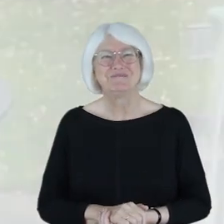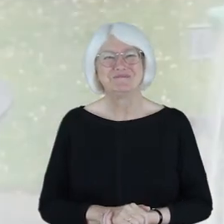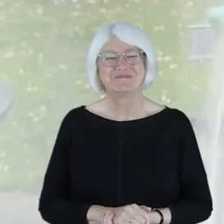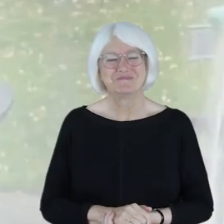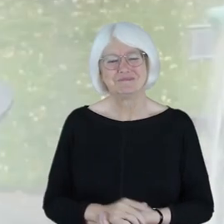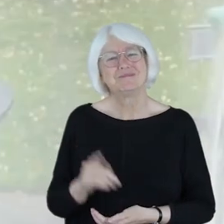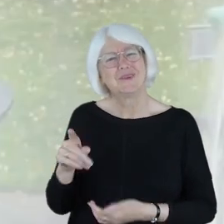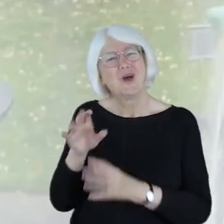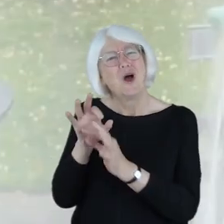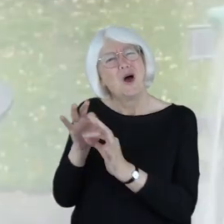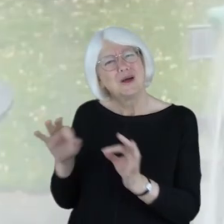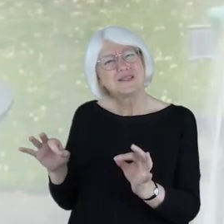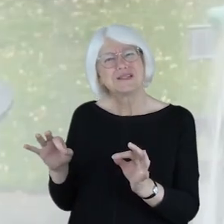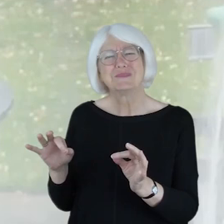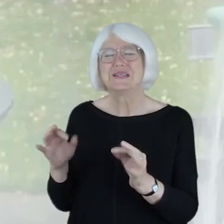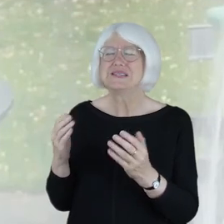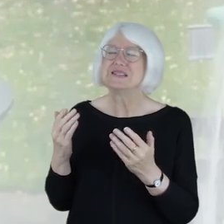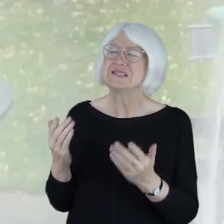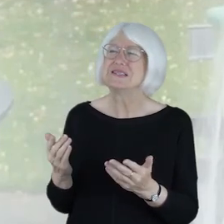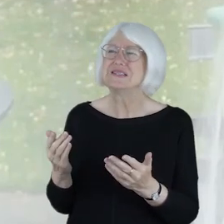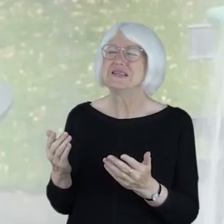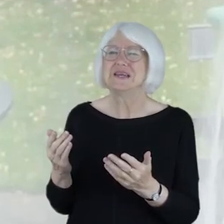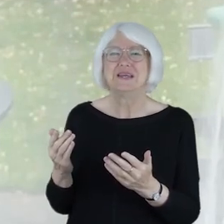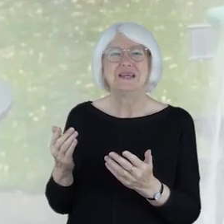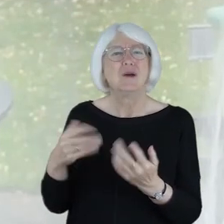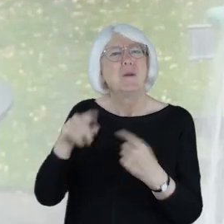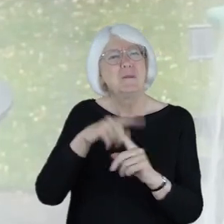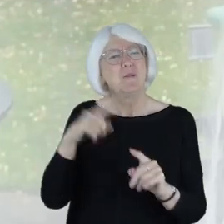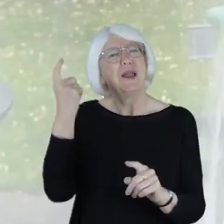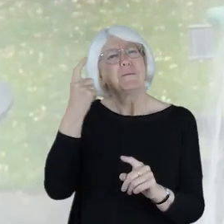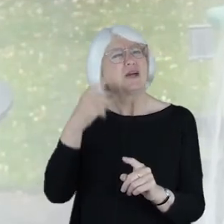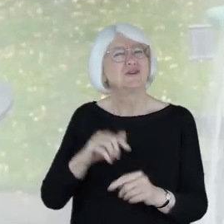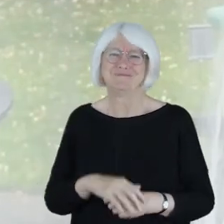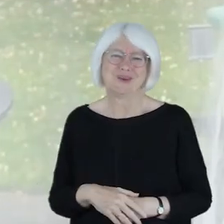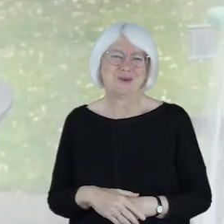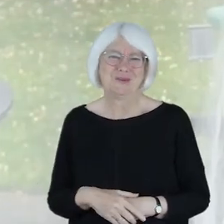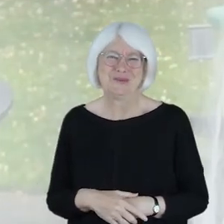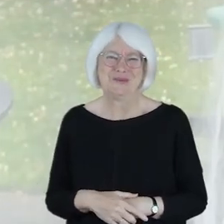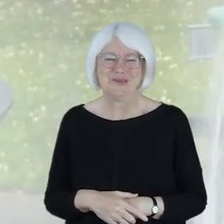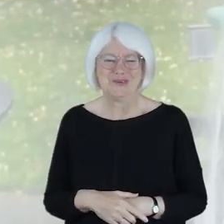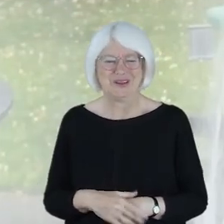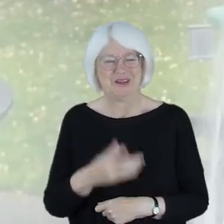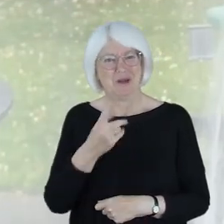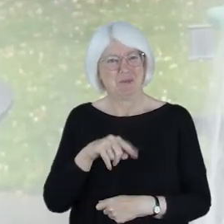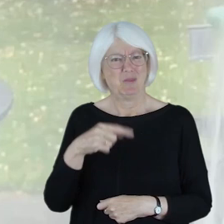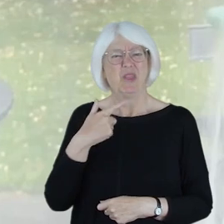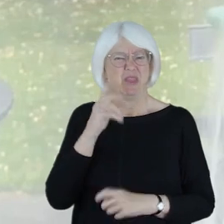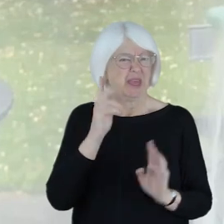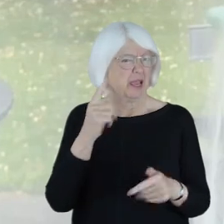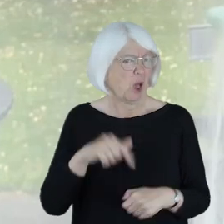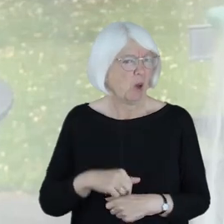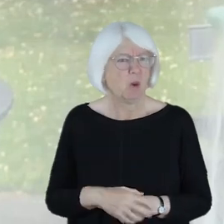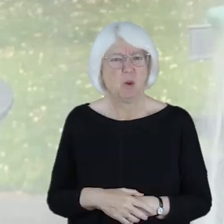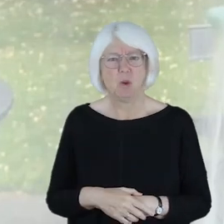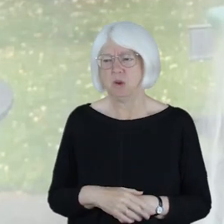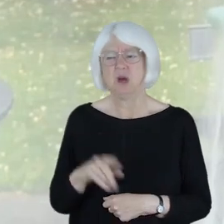The hospice isn't what anybody would actually imagine. And everybody, the common opinion of a hospice is that